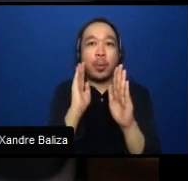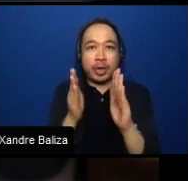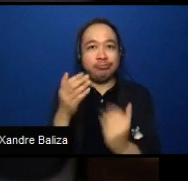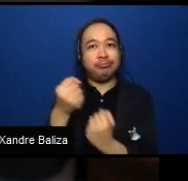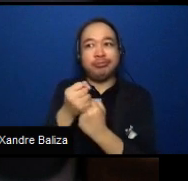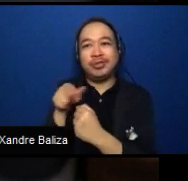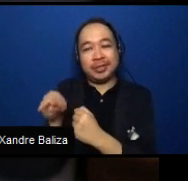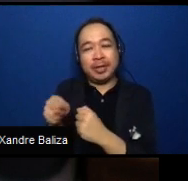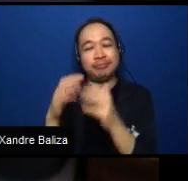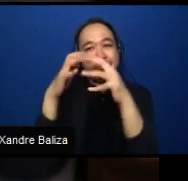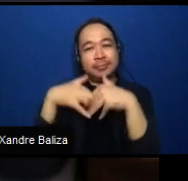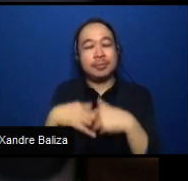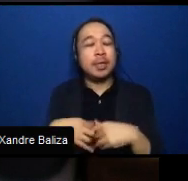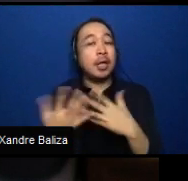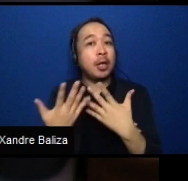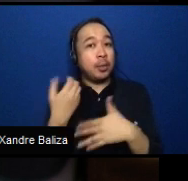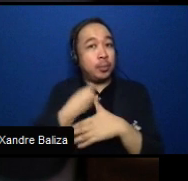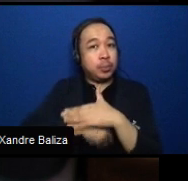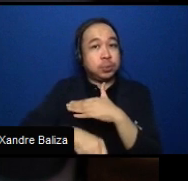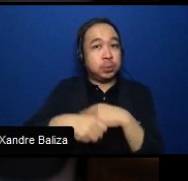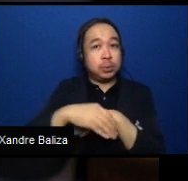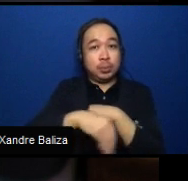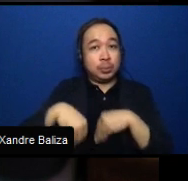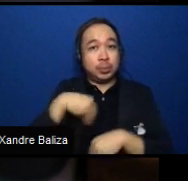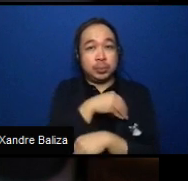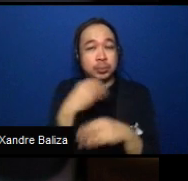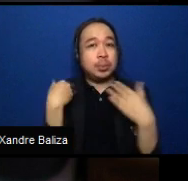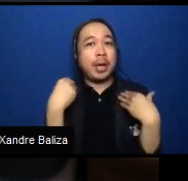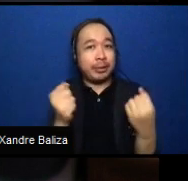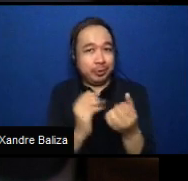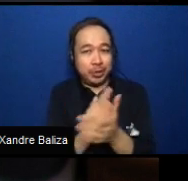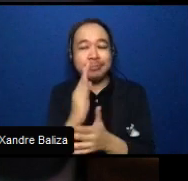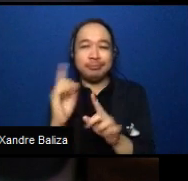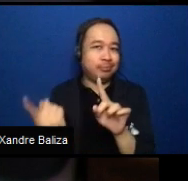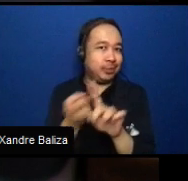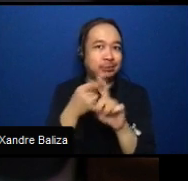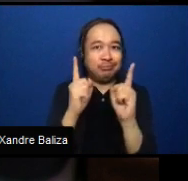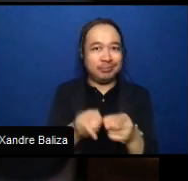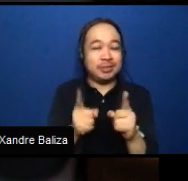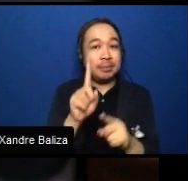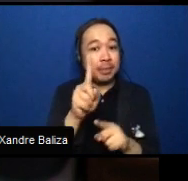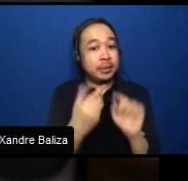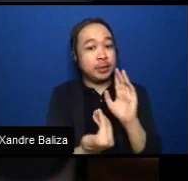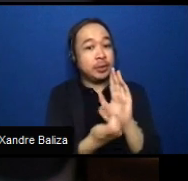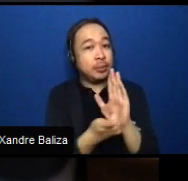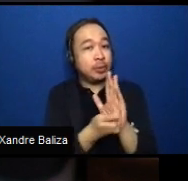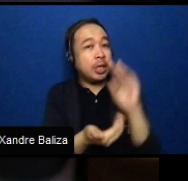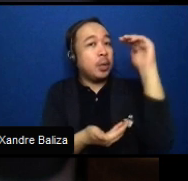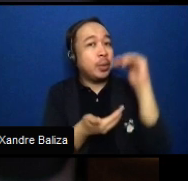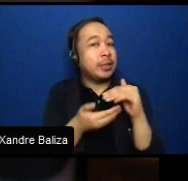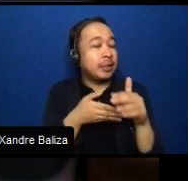Sexual and reproductive health and rights is essential health care, but current evidence clearly shows reduced access to